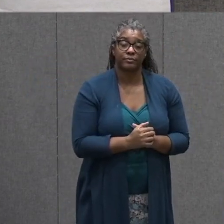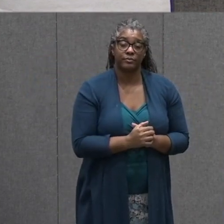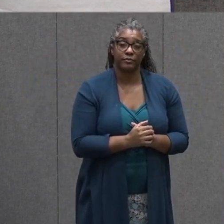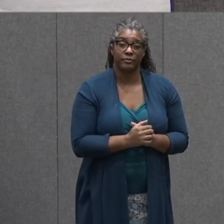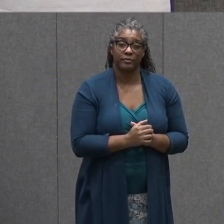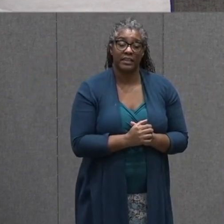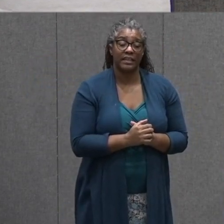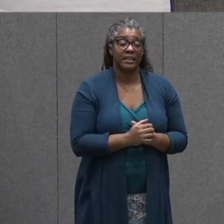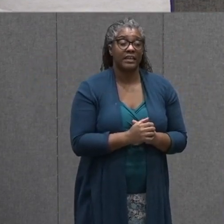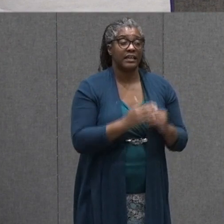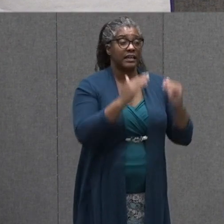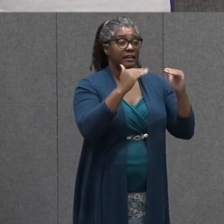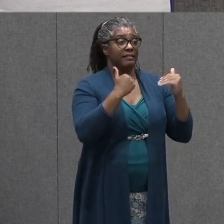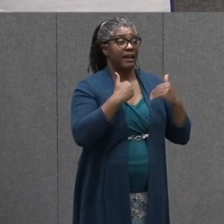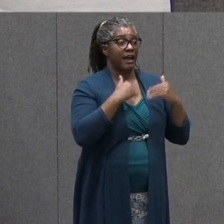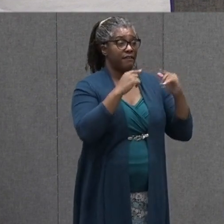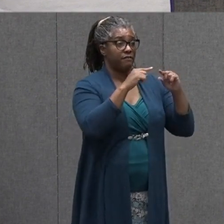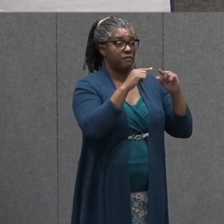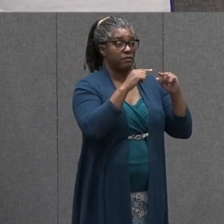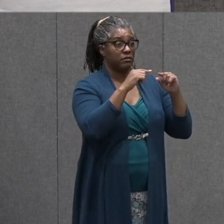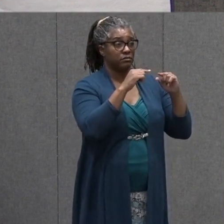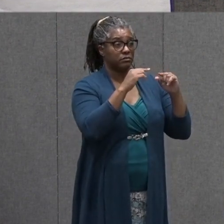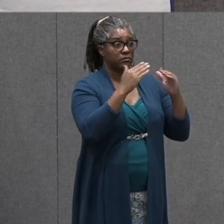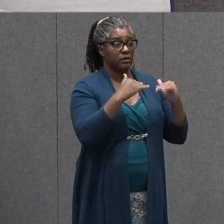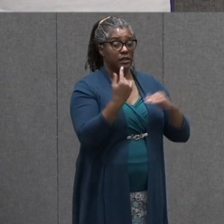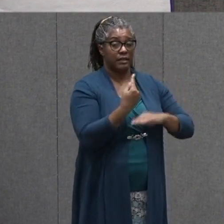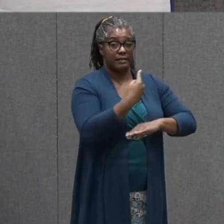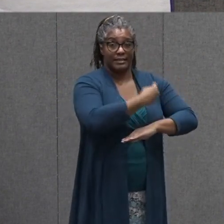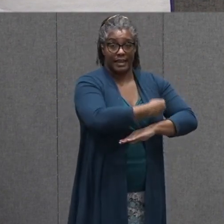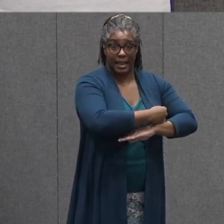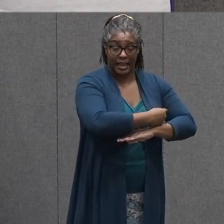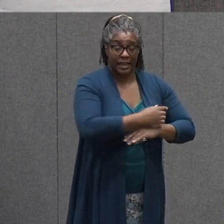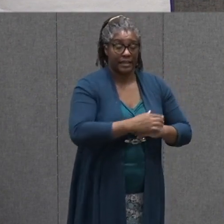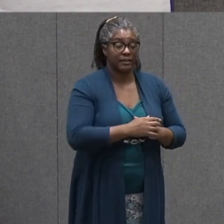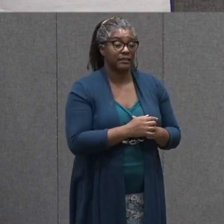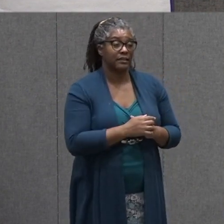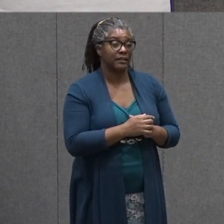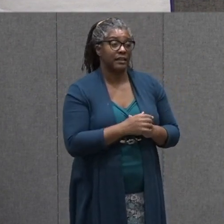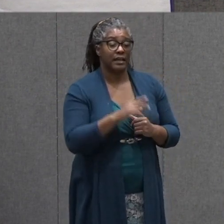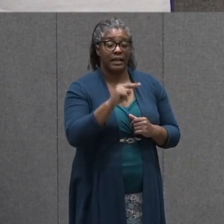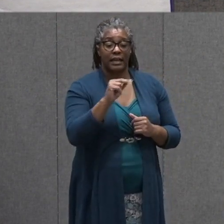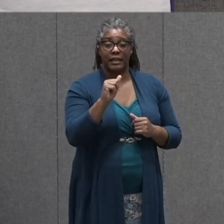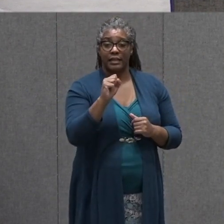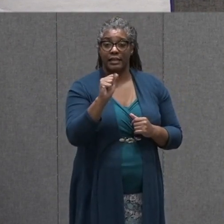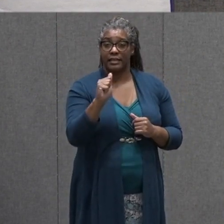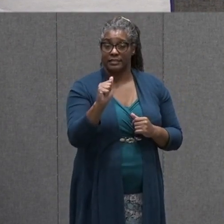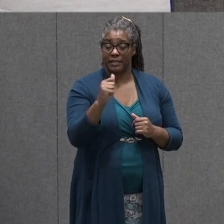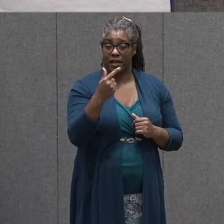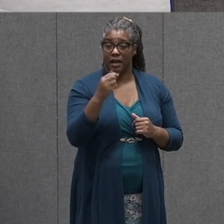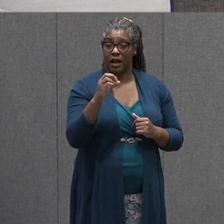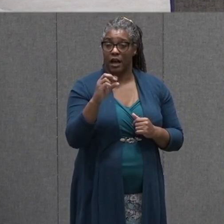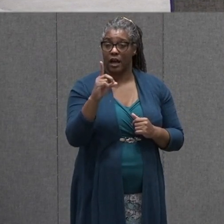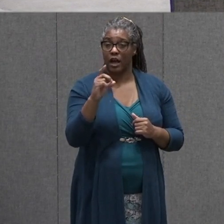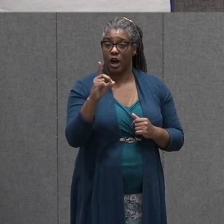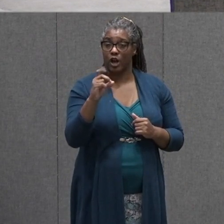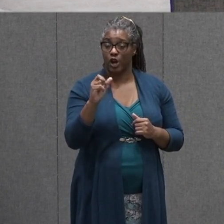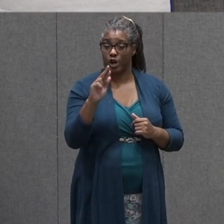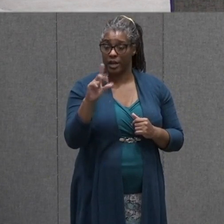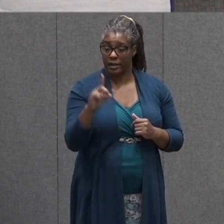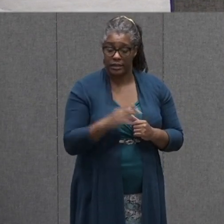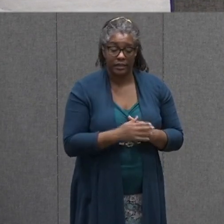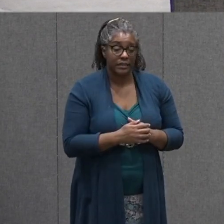of different kinds. I have sunflower seeds, and that might be the kind of seed, right, that our